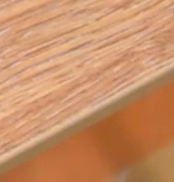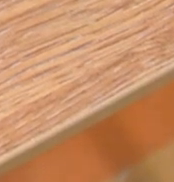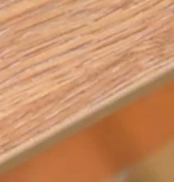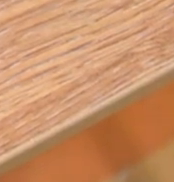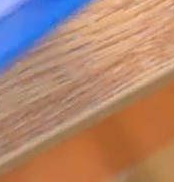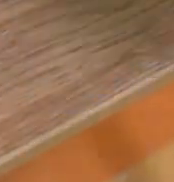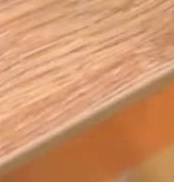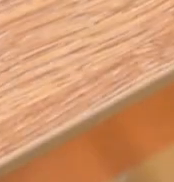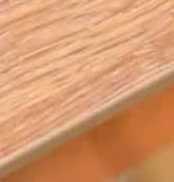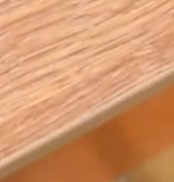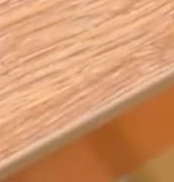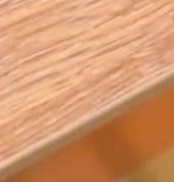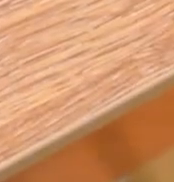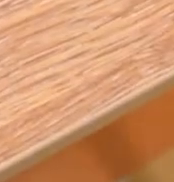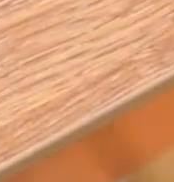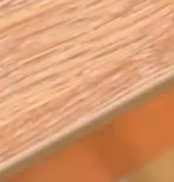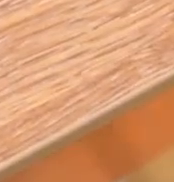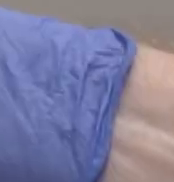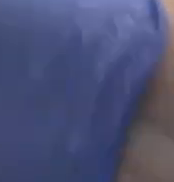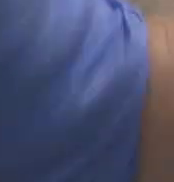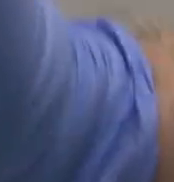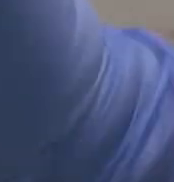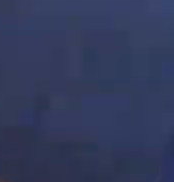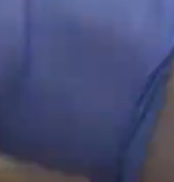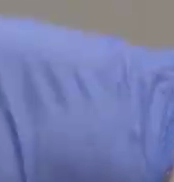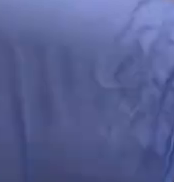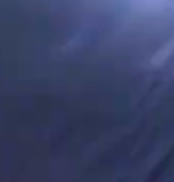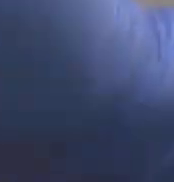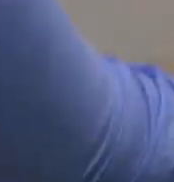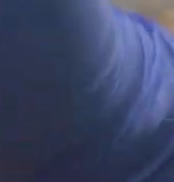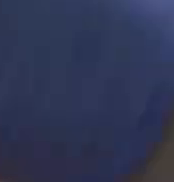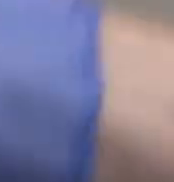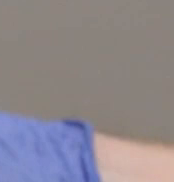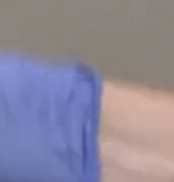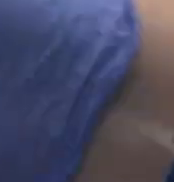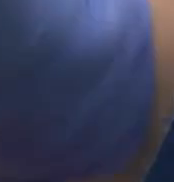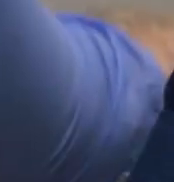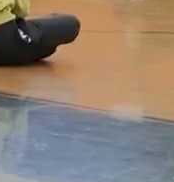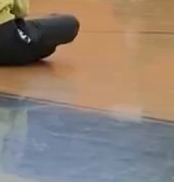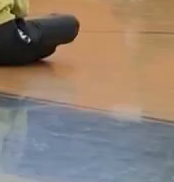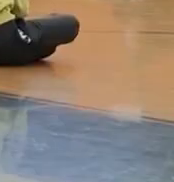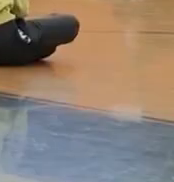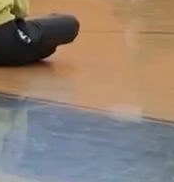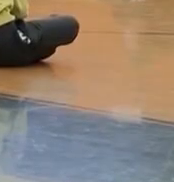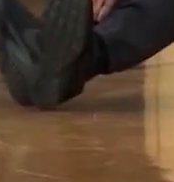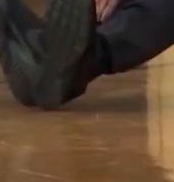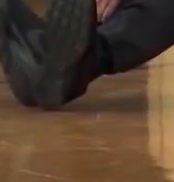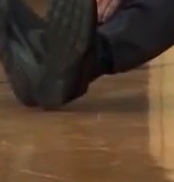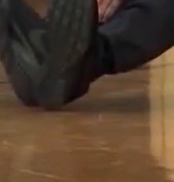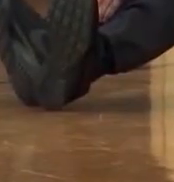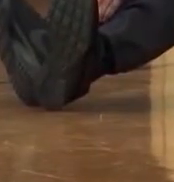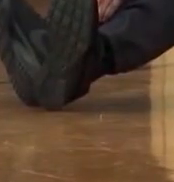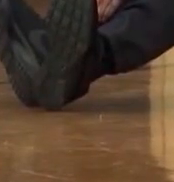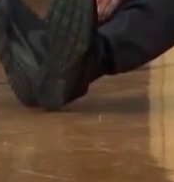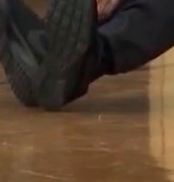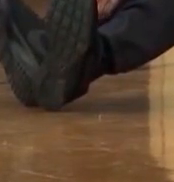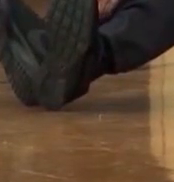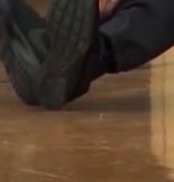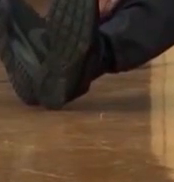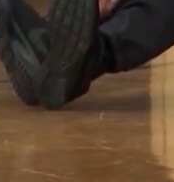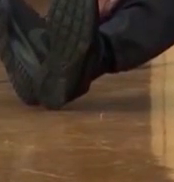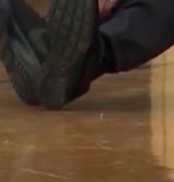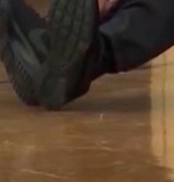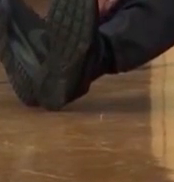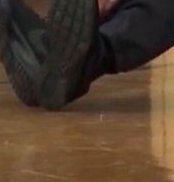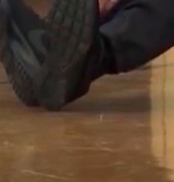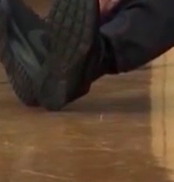college, then moving on to a four-year program. Once you get your vaccine, you go to a website, you